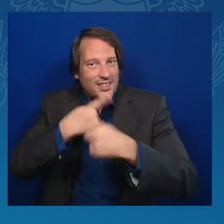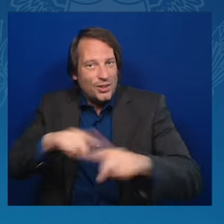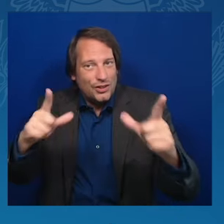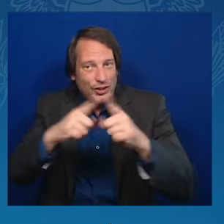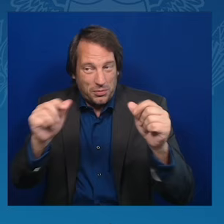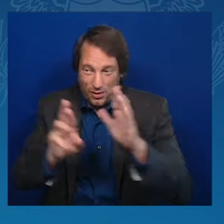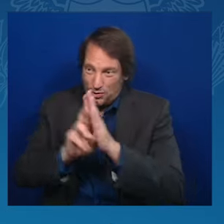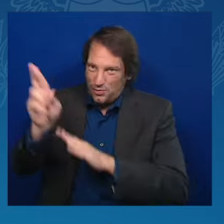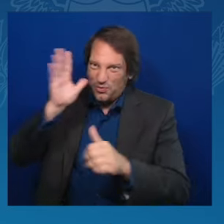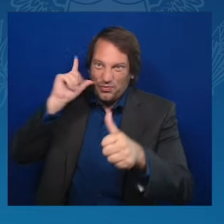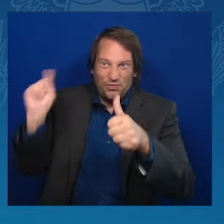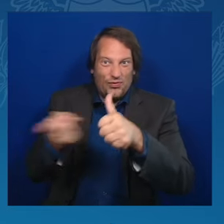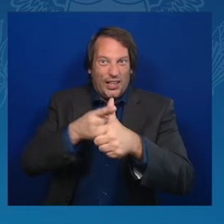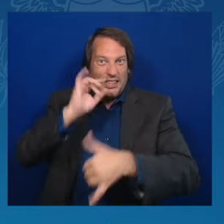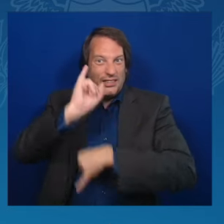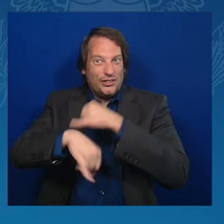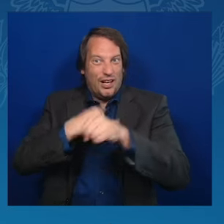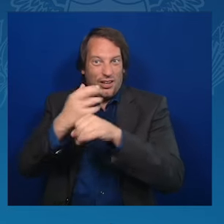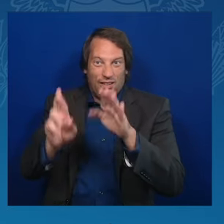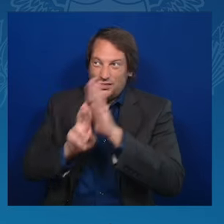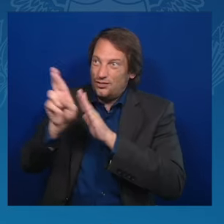program. Yes.